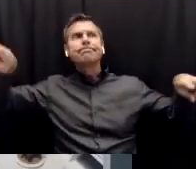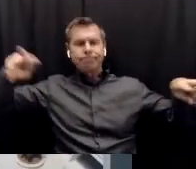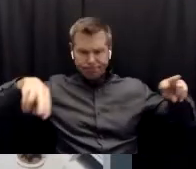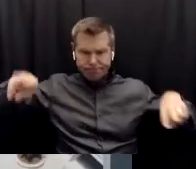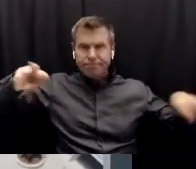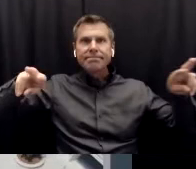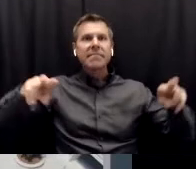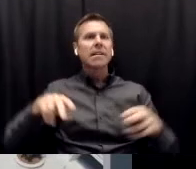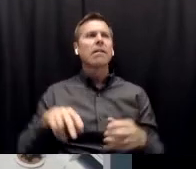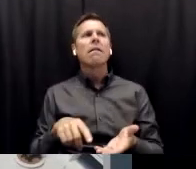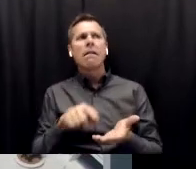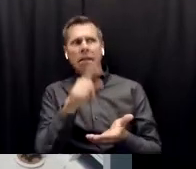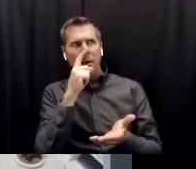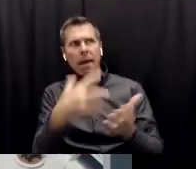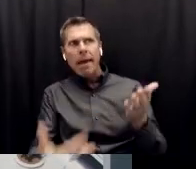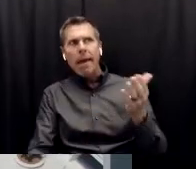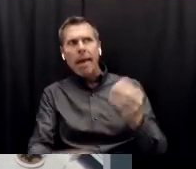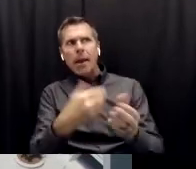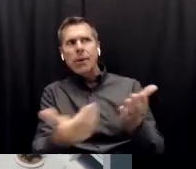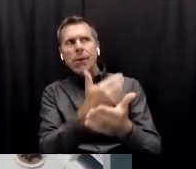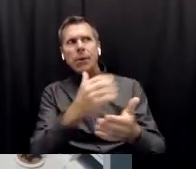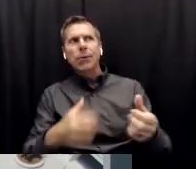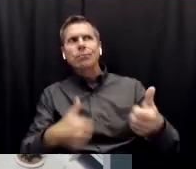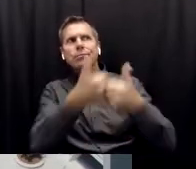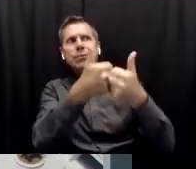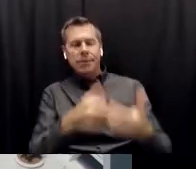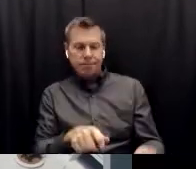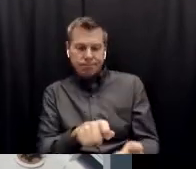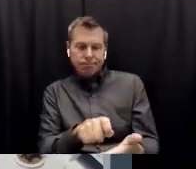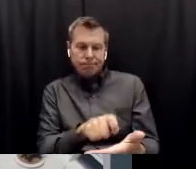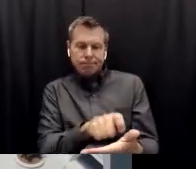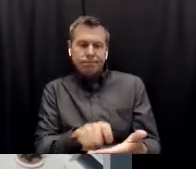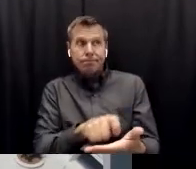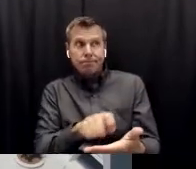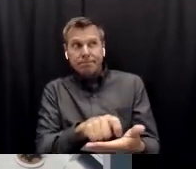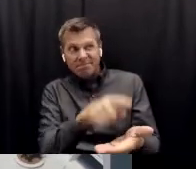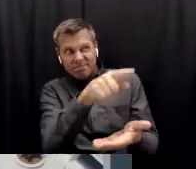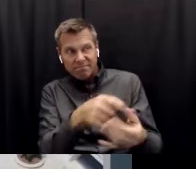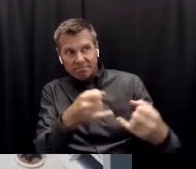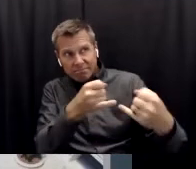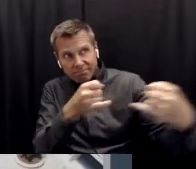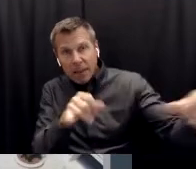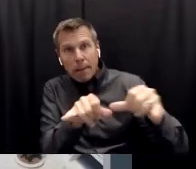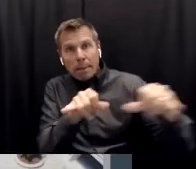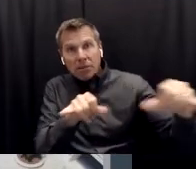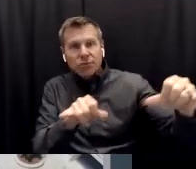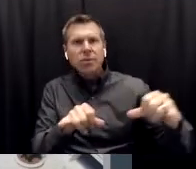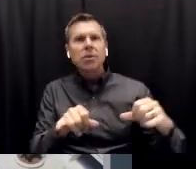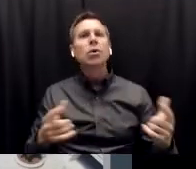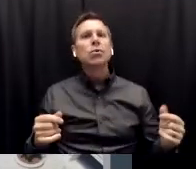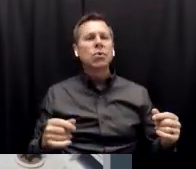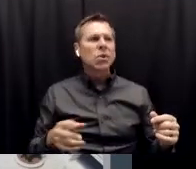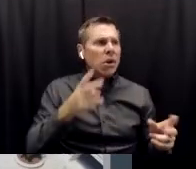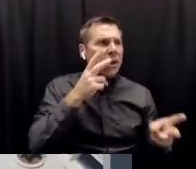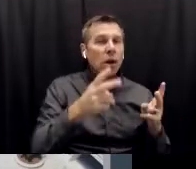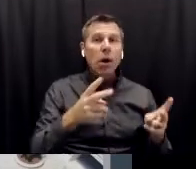And if you can't make it to your site during the daylight hours, make sure that you spend some time looking through your site with